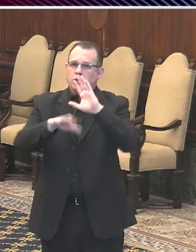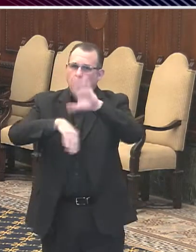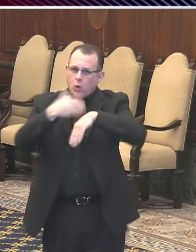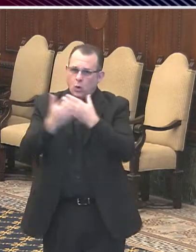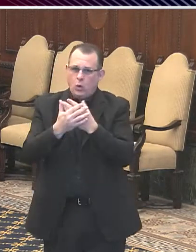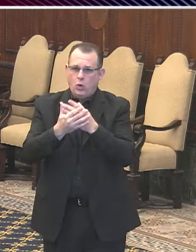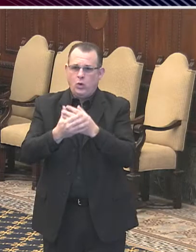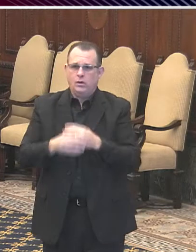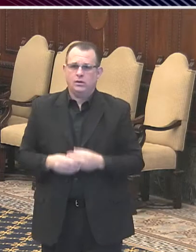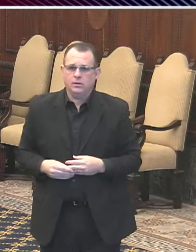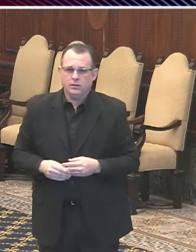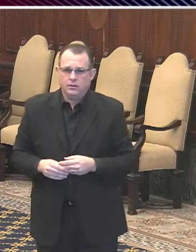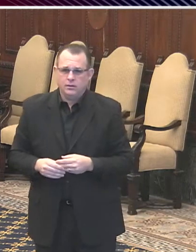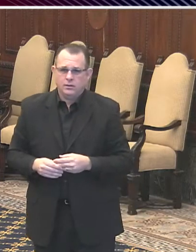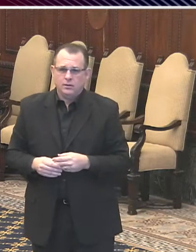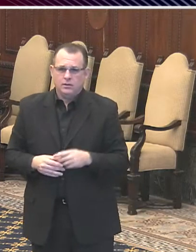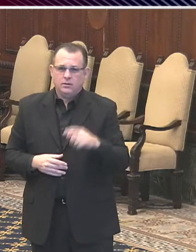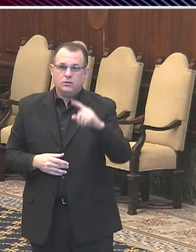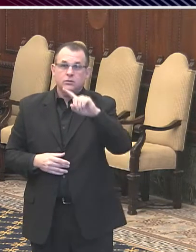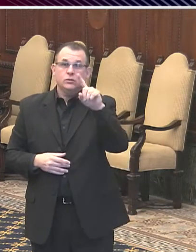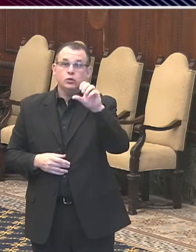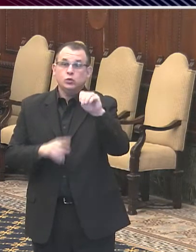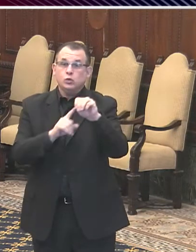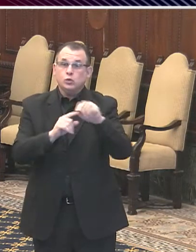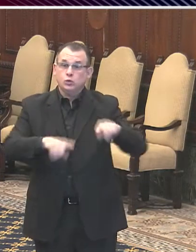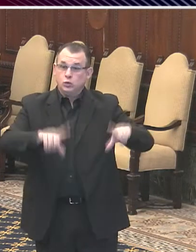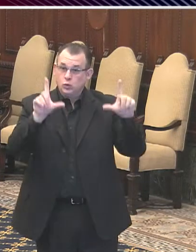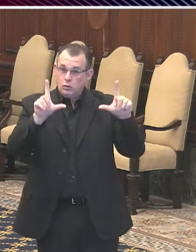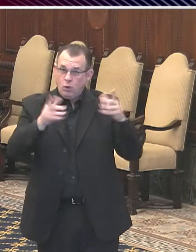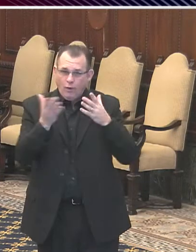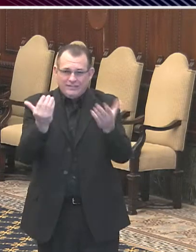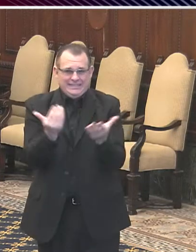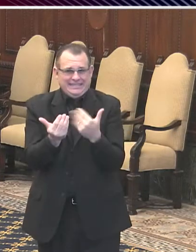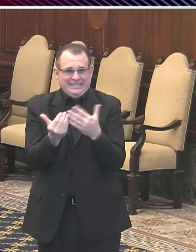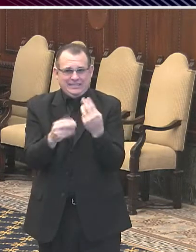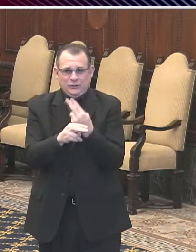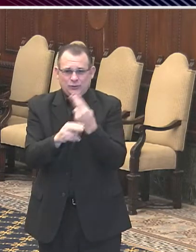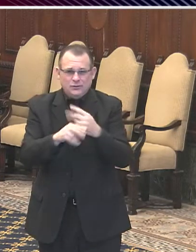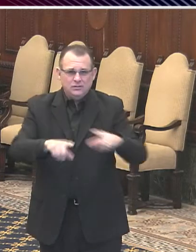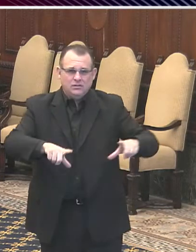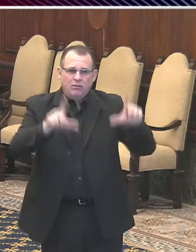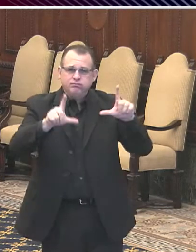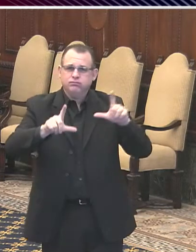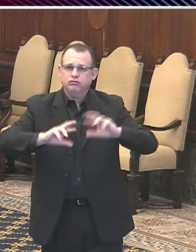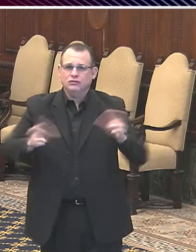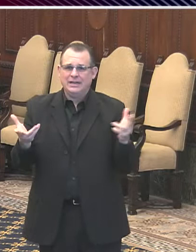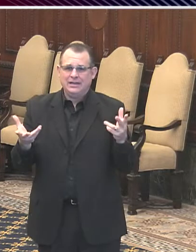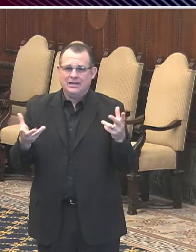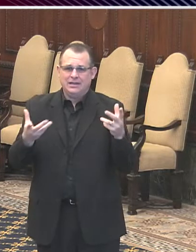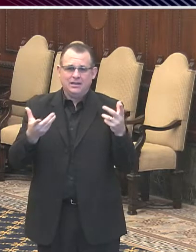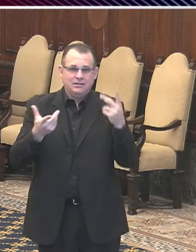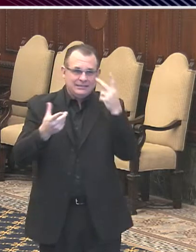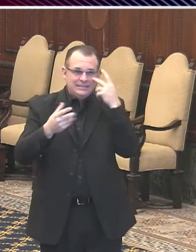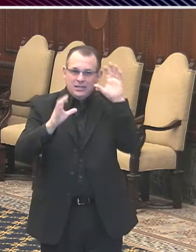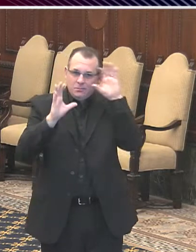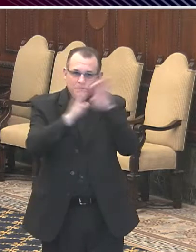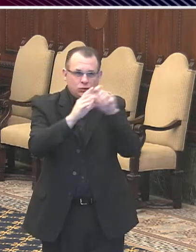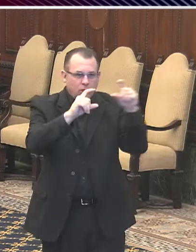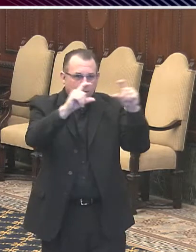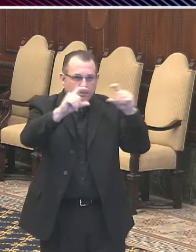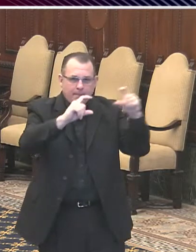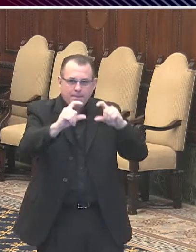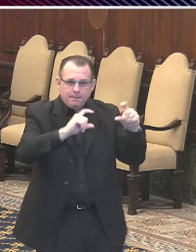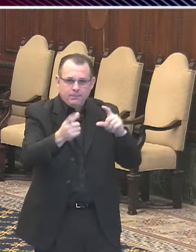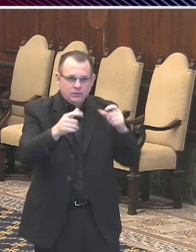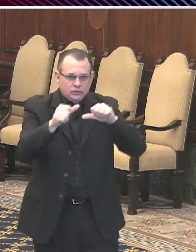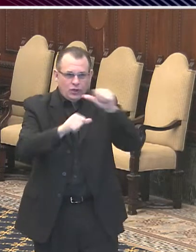Zoom, like we're using now, offers an easy-to-use digital space to gather your congregation so you can see each other and hear